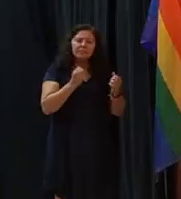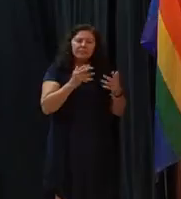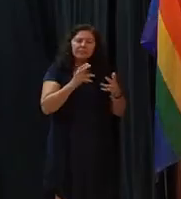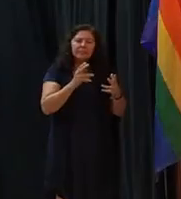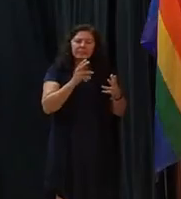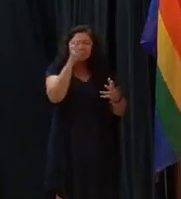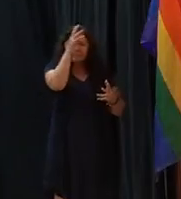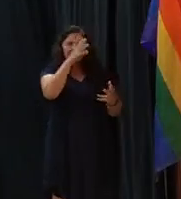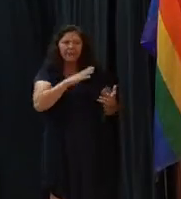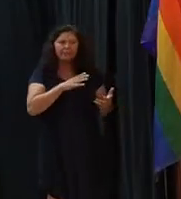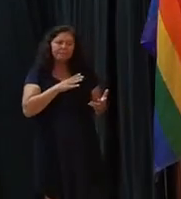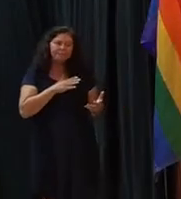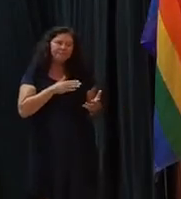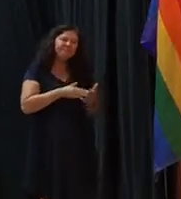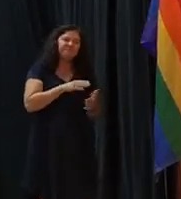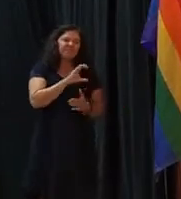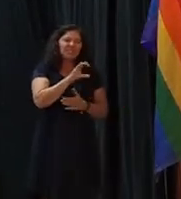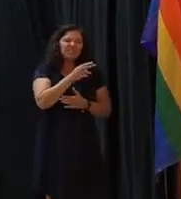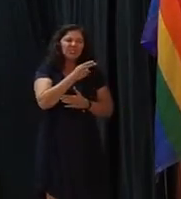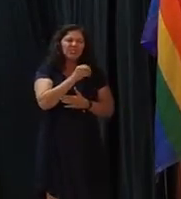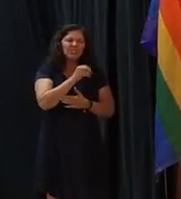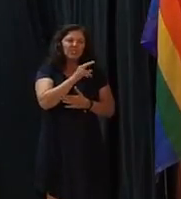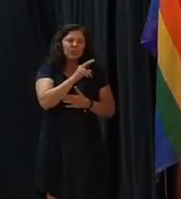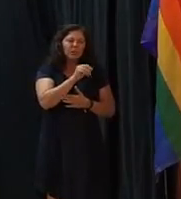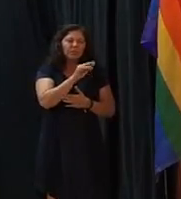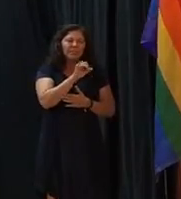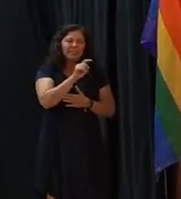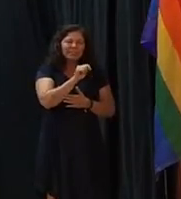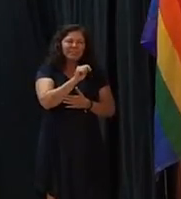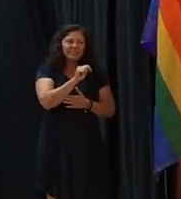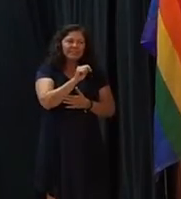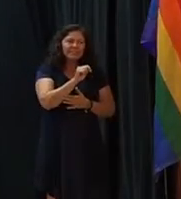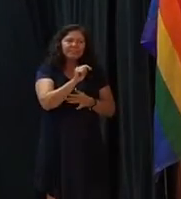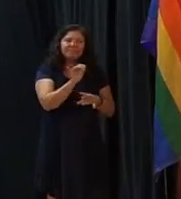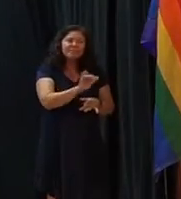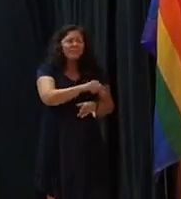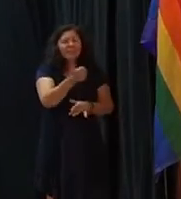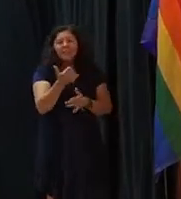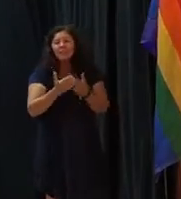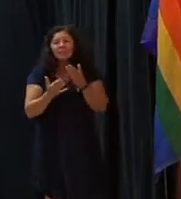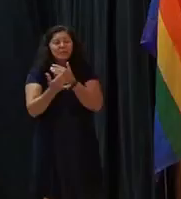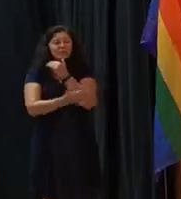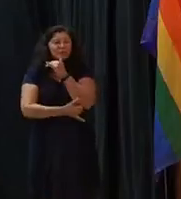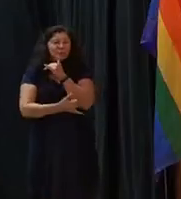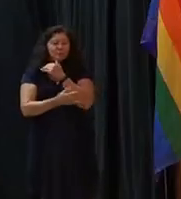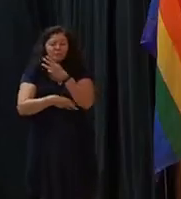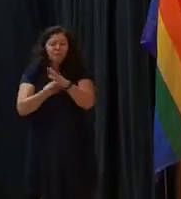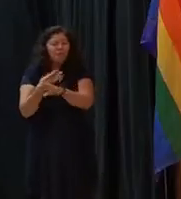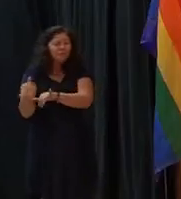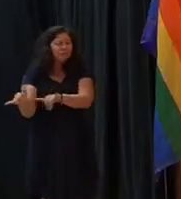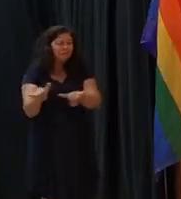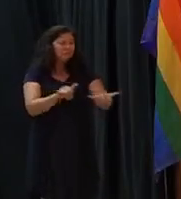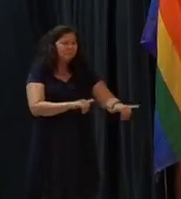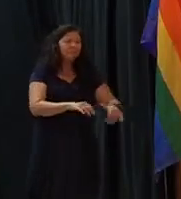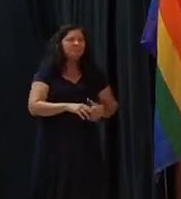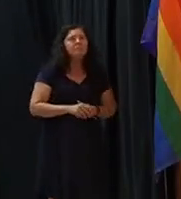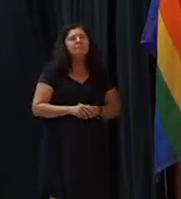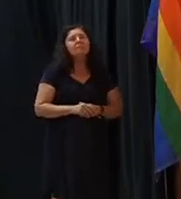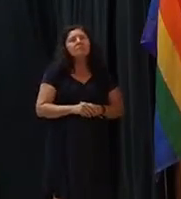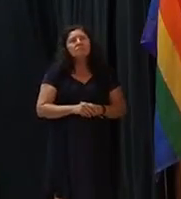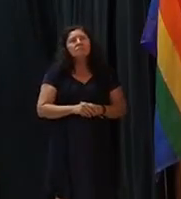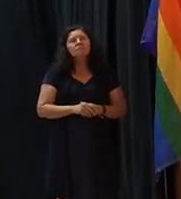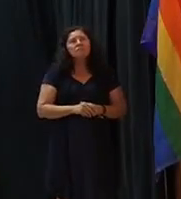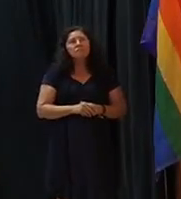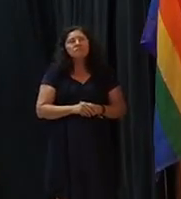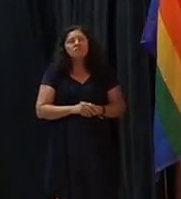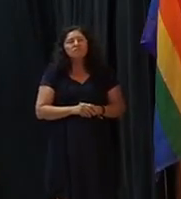India, as in any part of the world. Okay, so it's usually India,